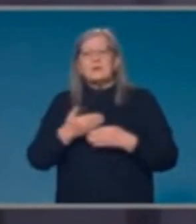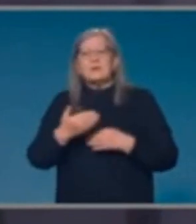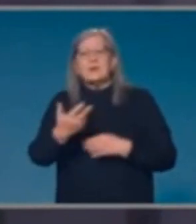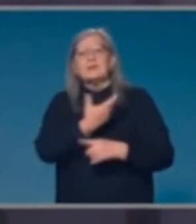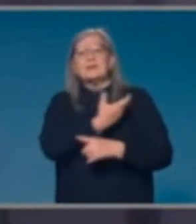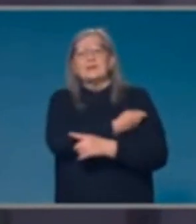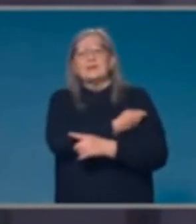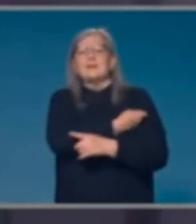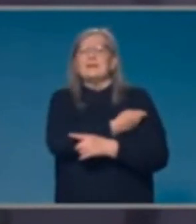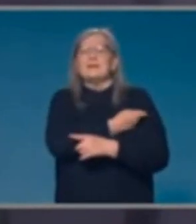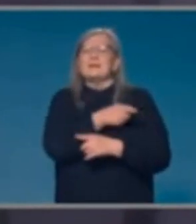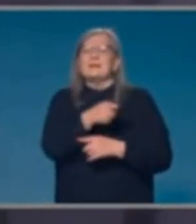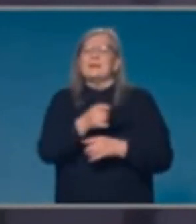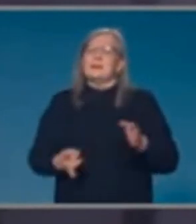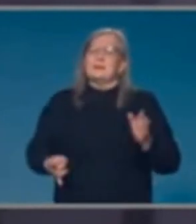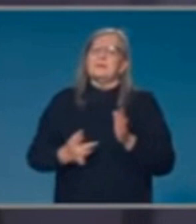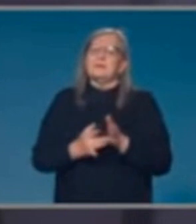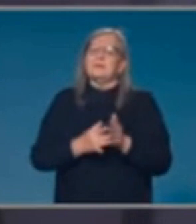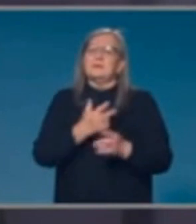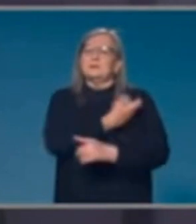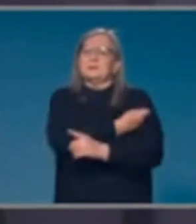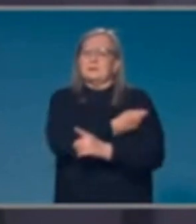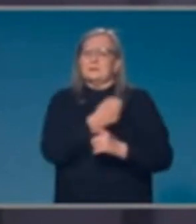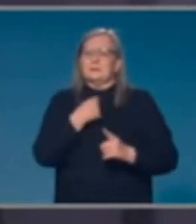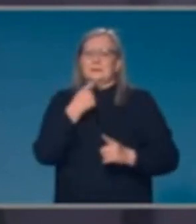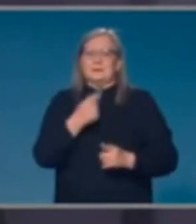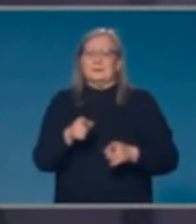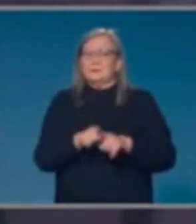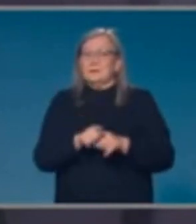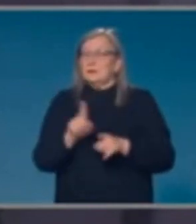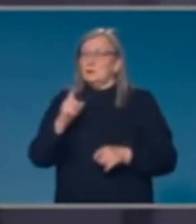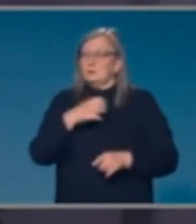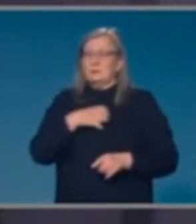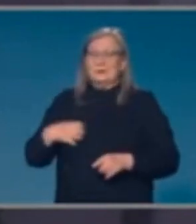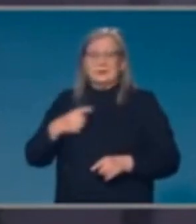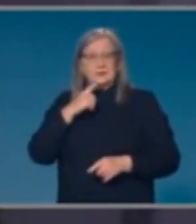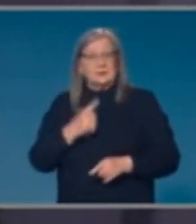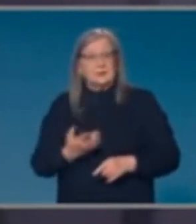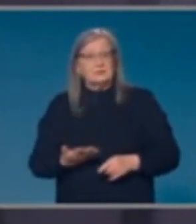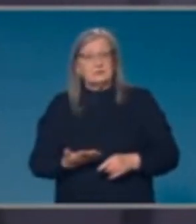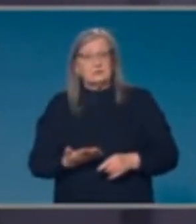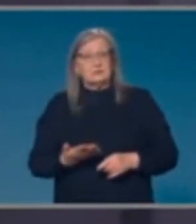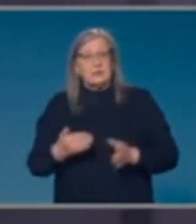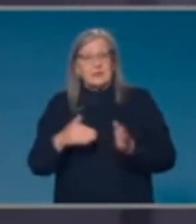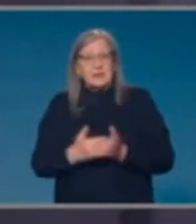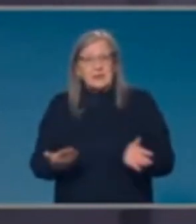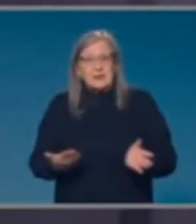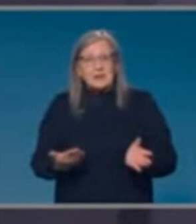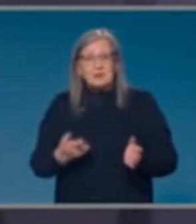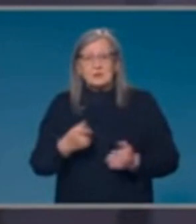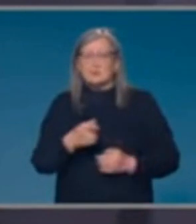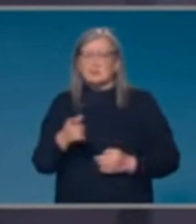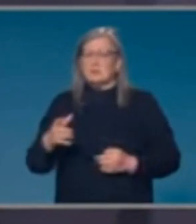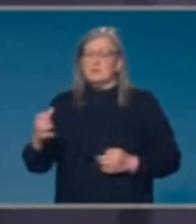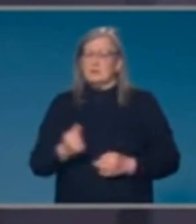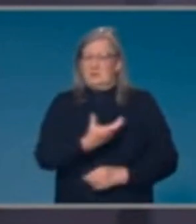would echo the Minister's call. This is the time to be being vaccinated. If you have not been vaccinated